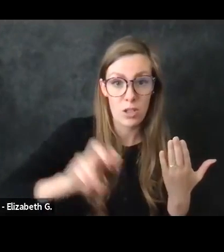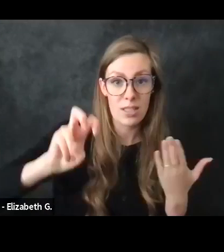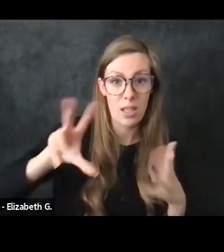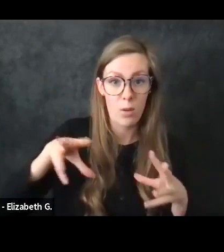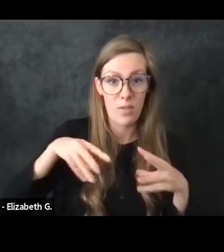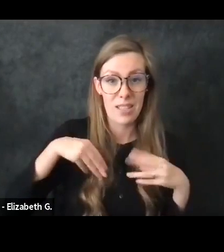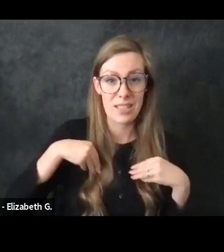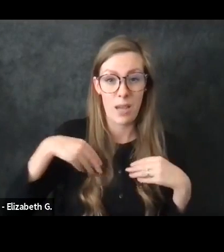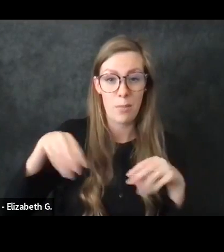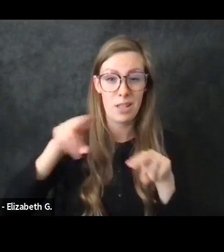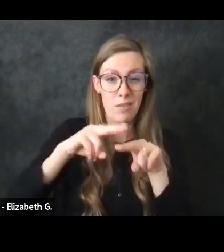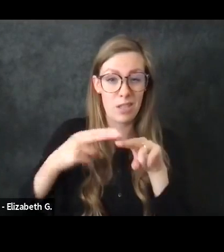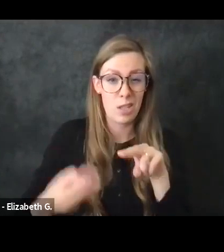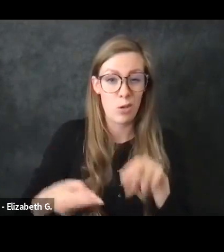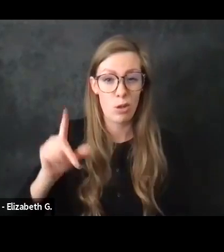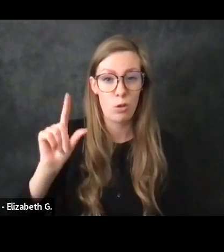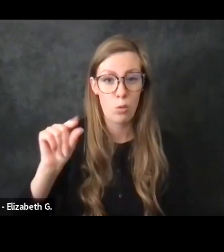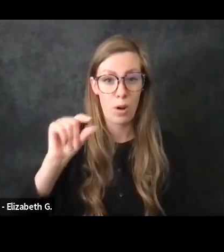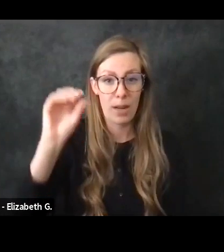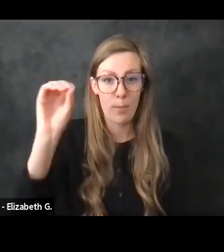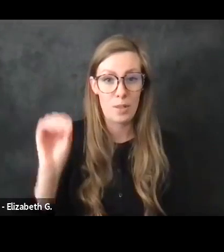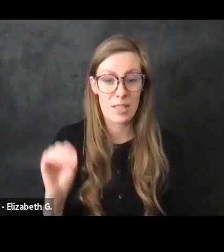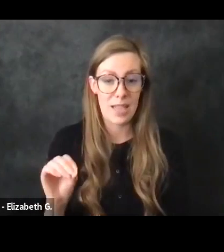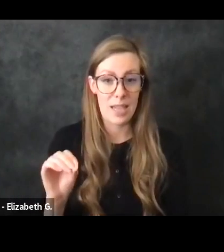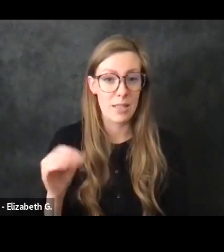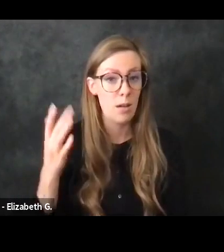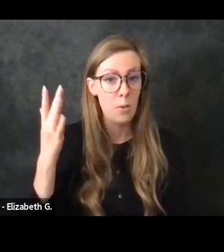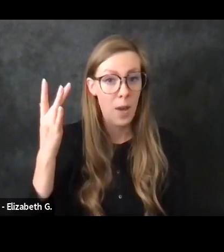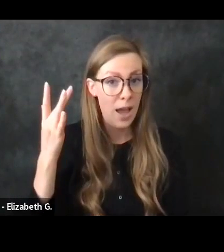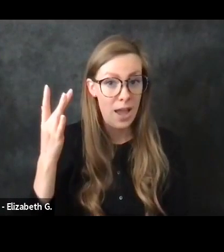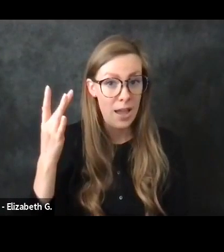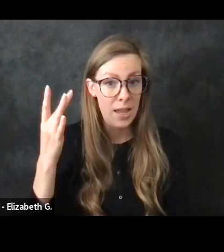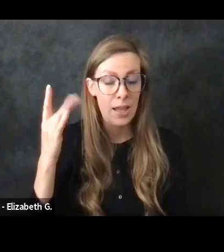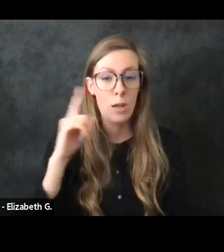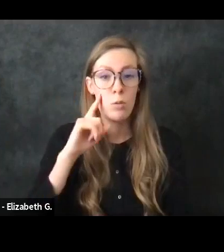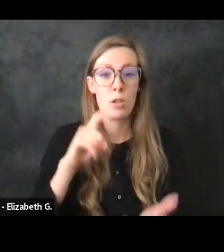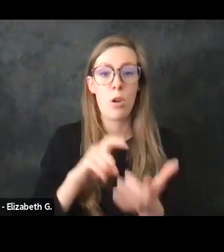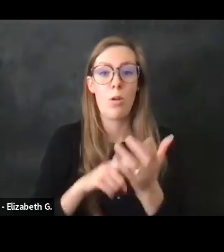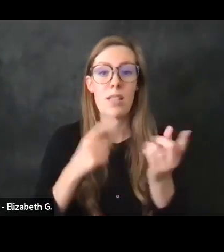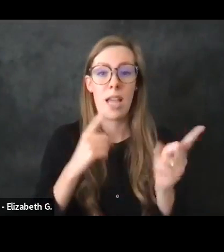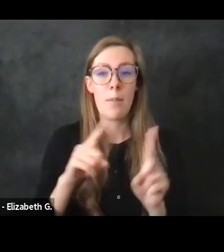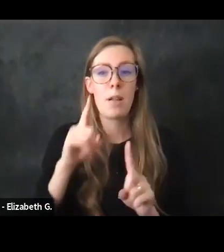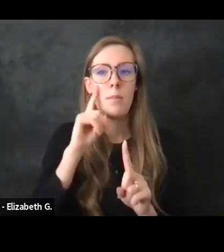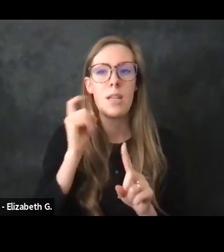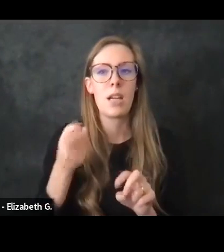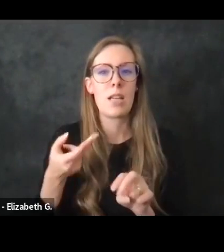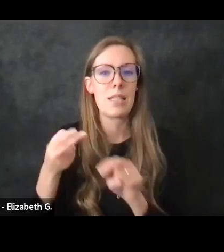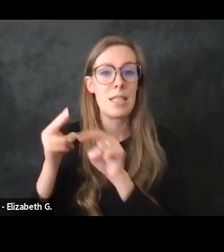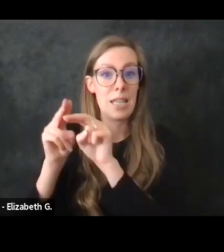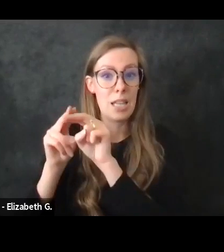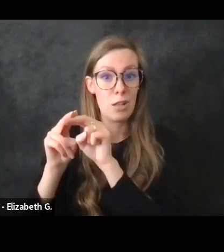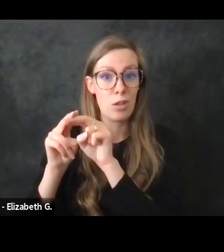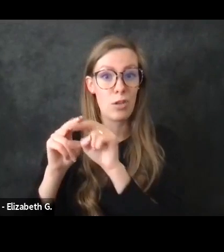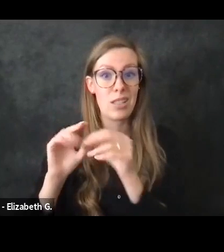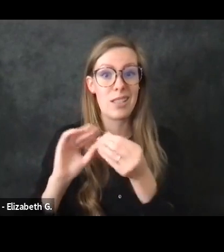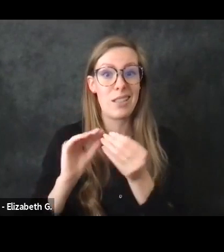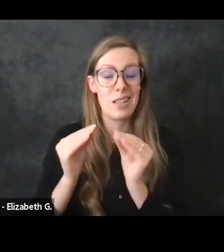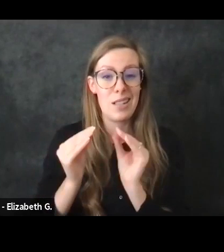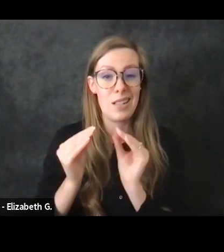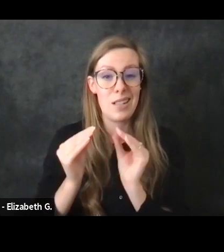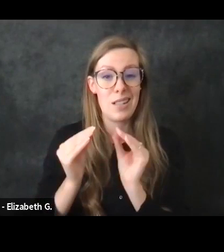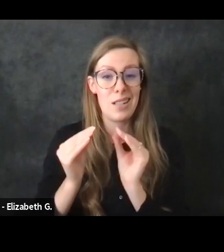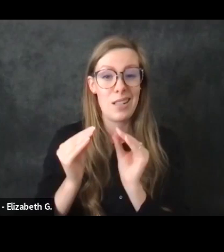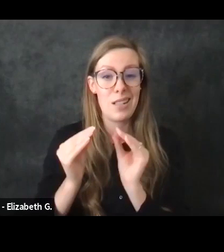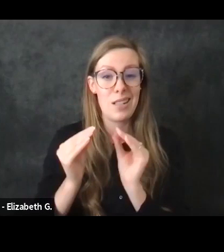down 20%. Part of the reason why we see this is because of the increasing volumes of patients who have